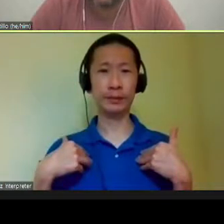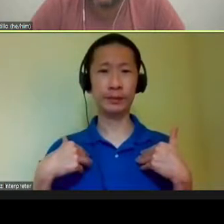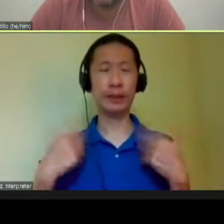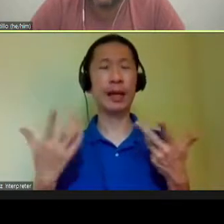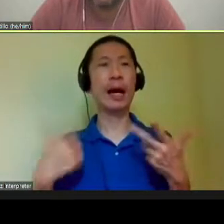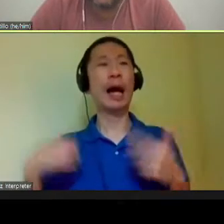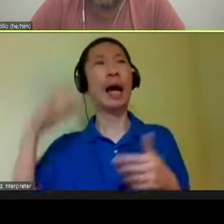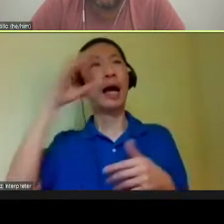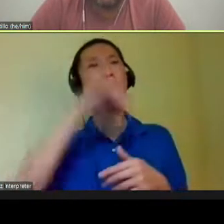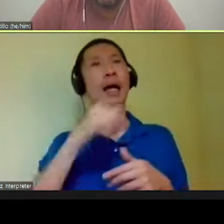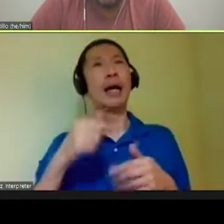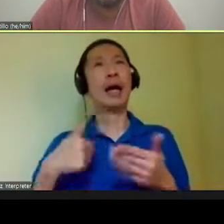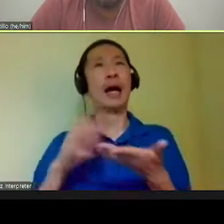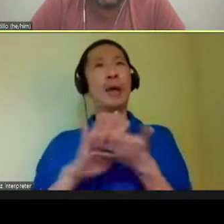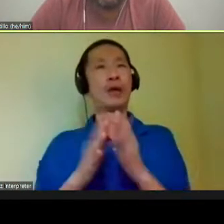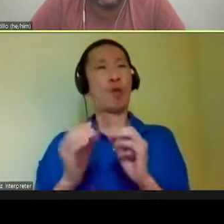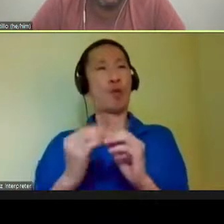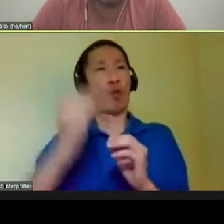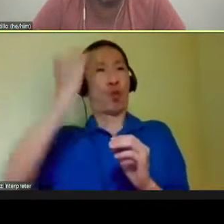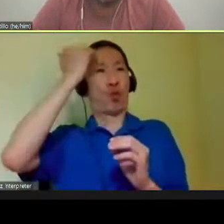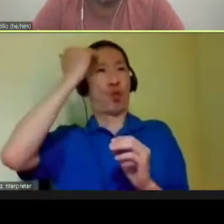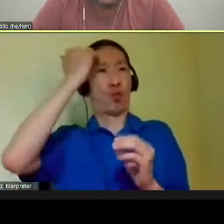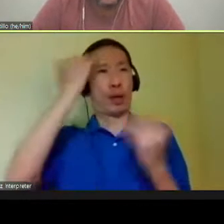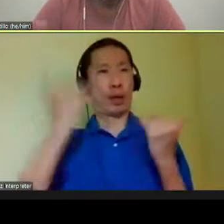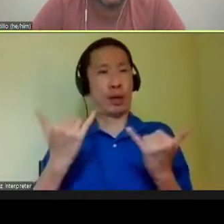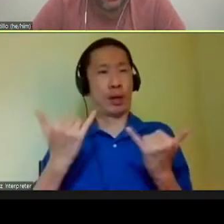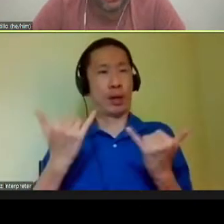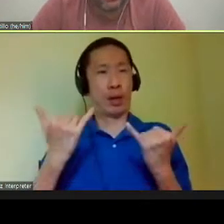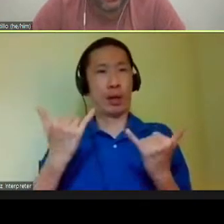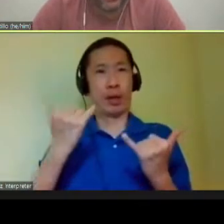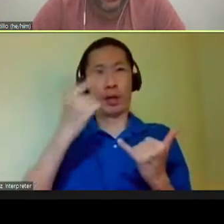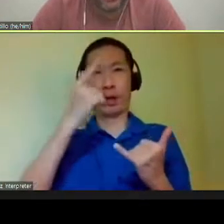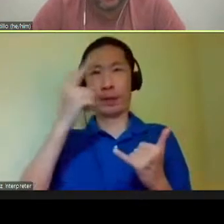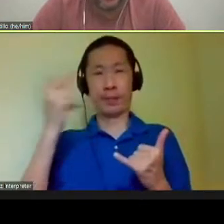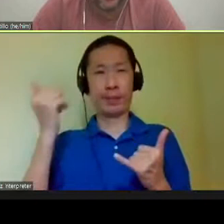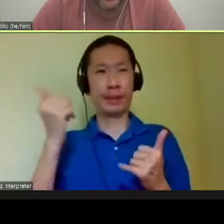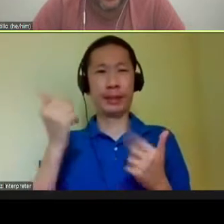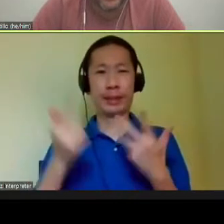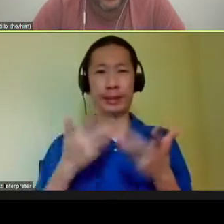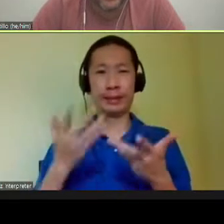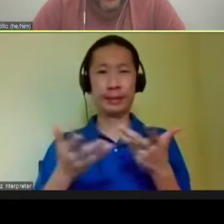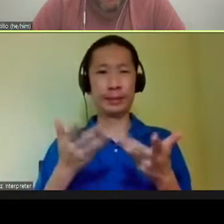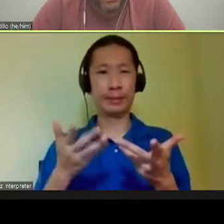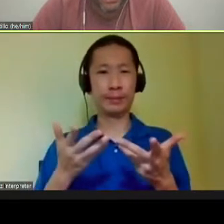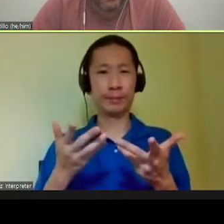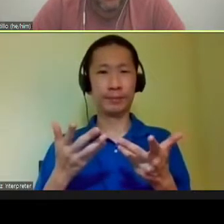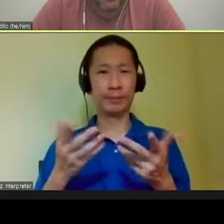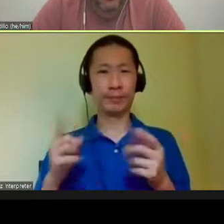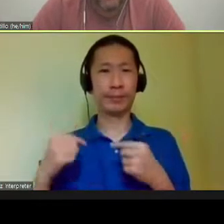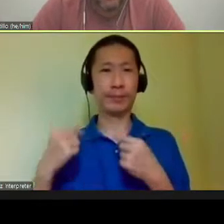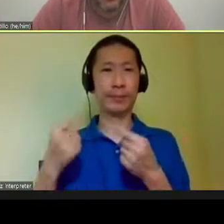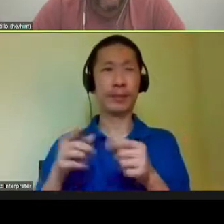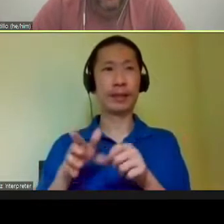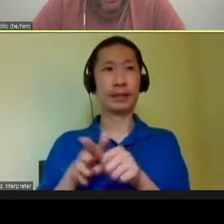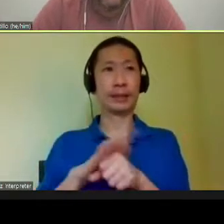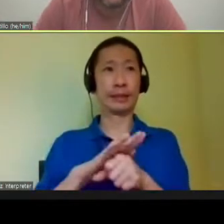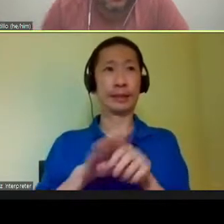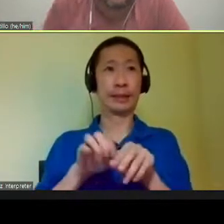I guess I've become a lot more aware of it because of its absence since the pandemic